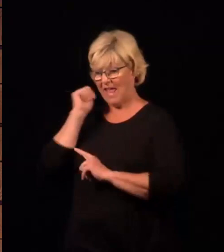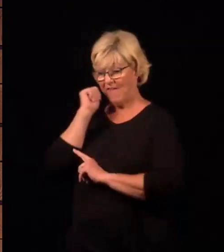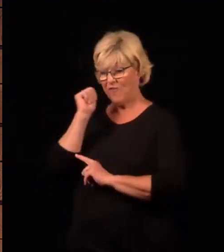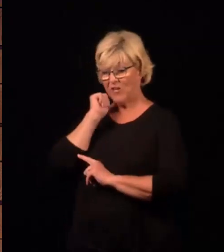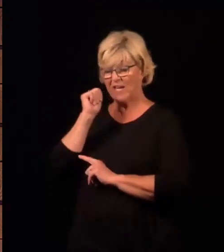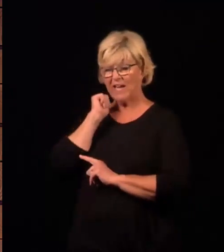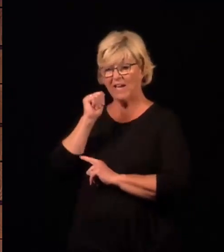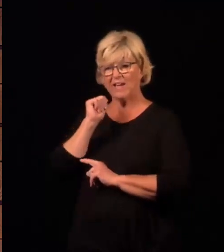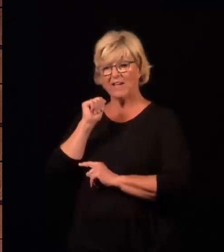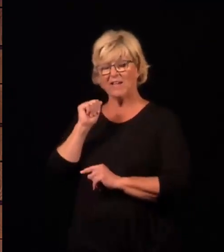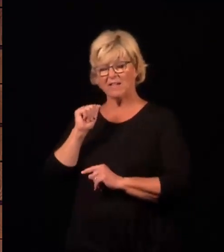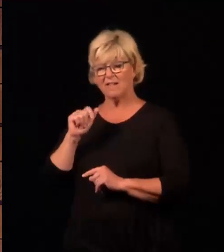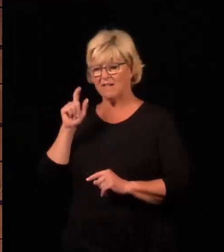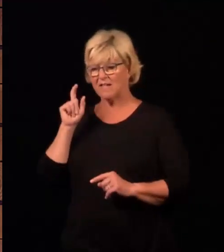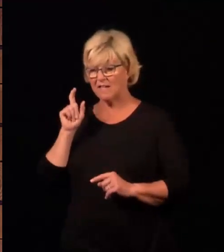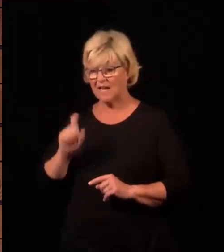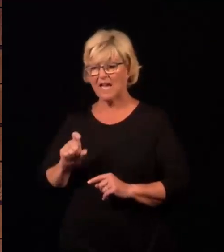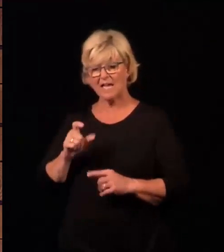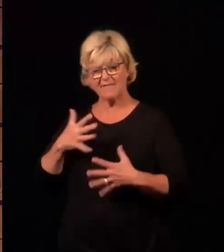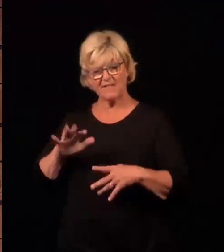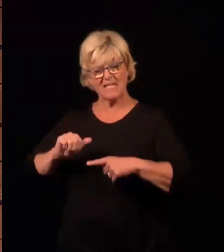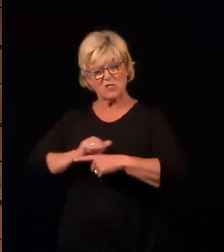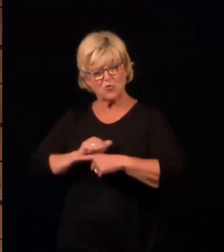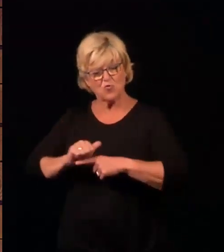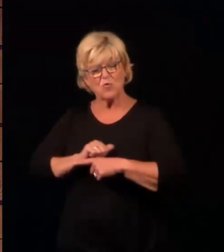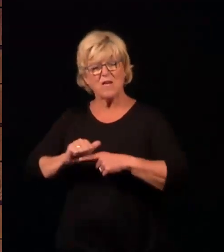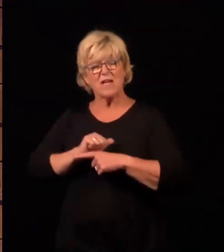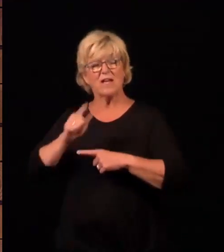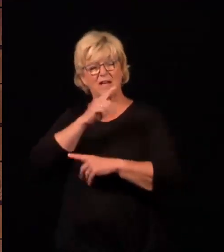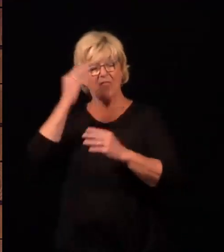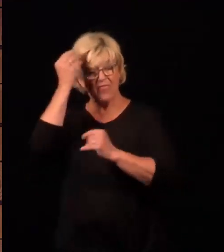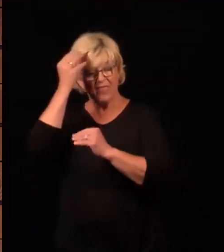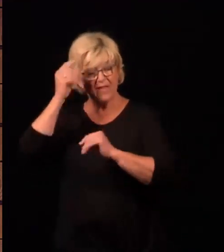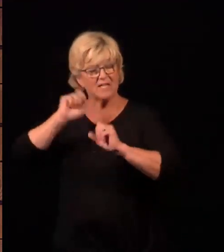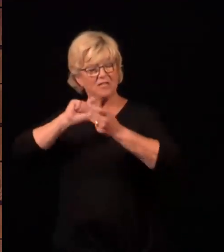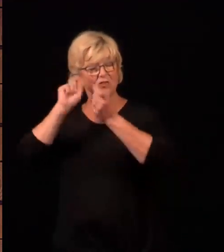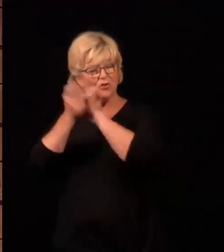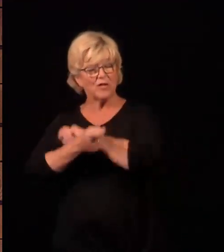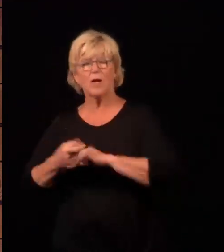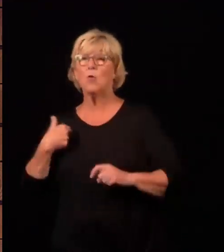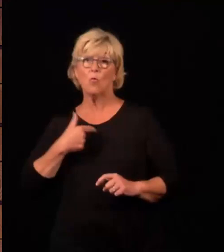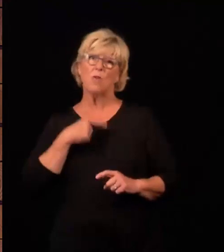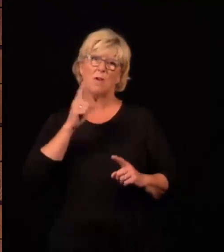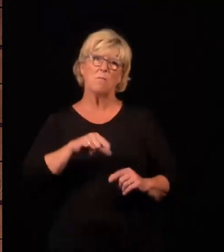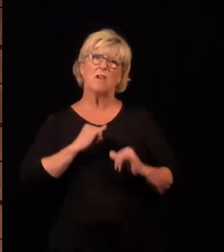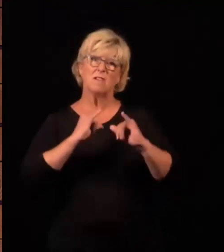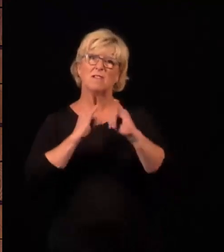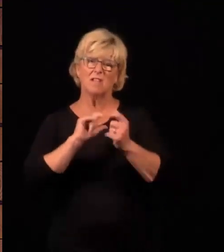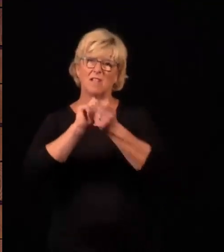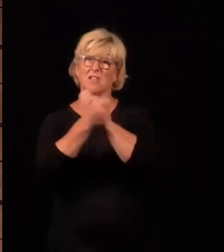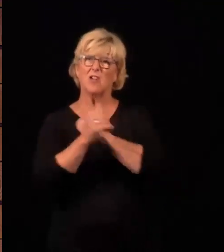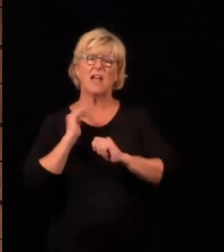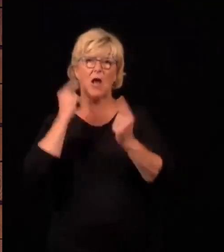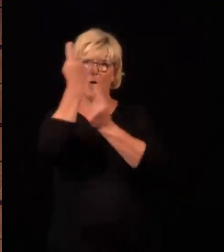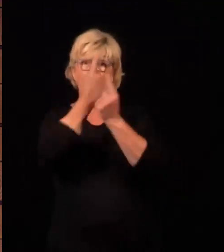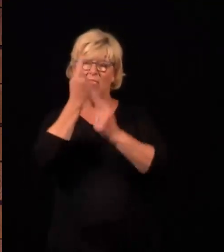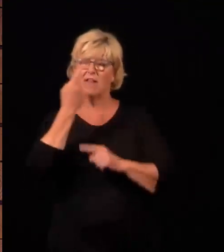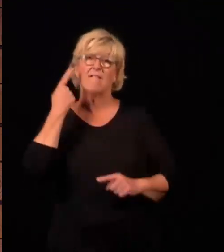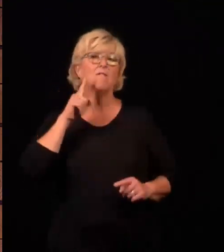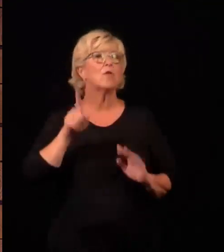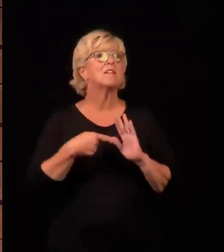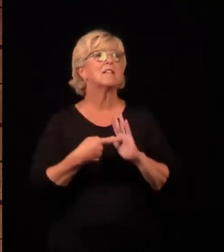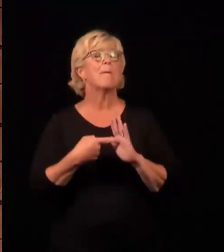level, he has trained his thinking in certain ways, and we too must train our thinking. For